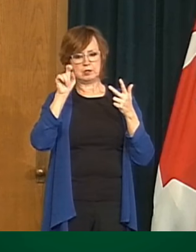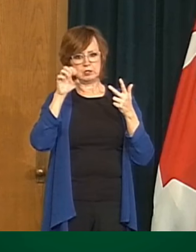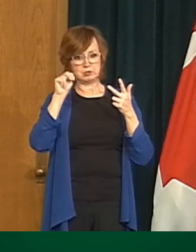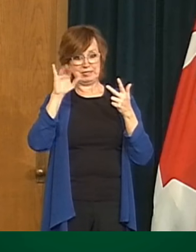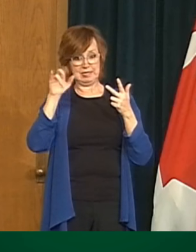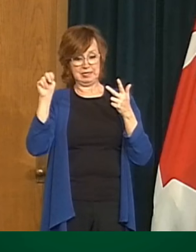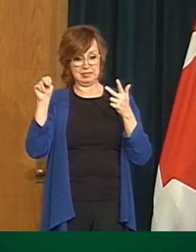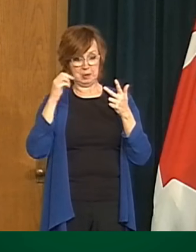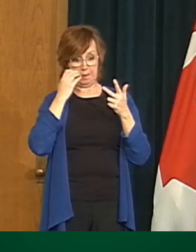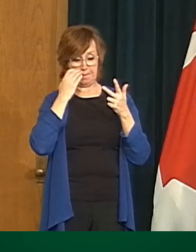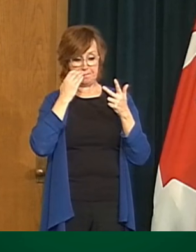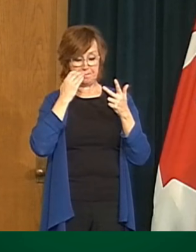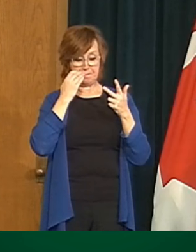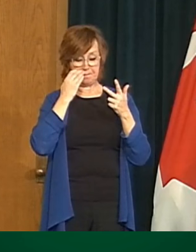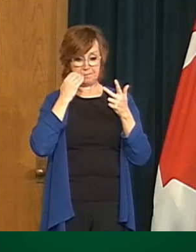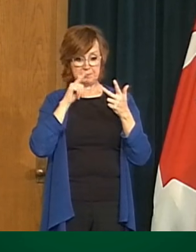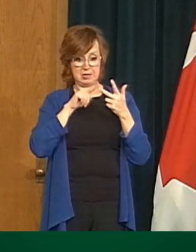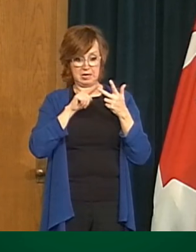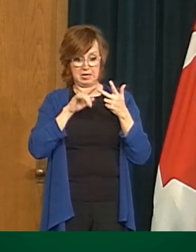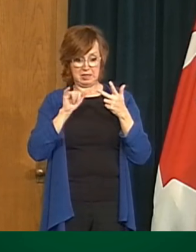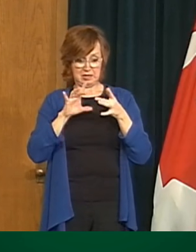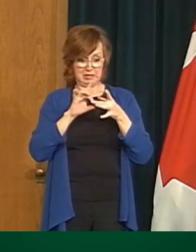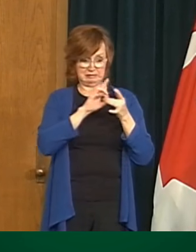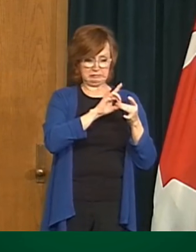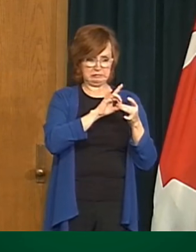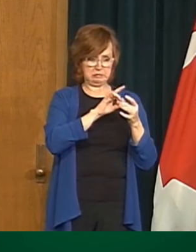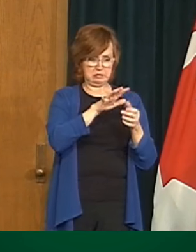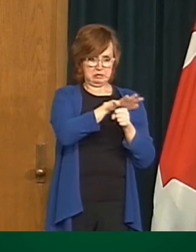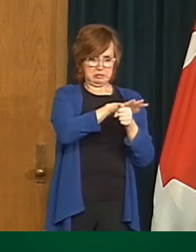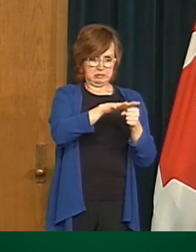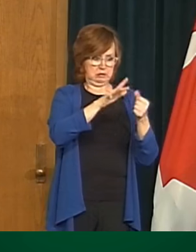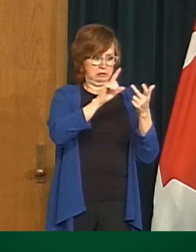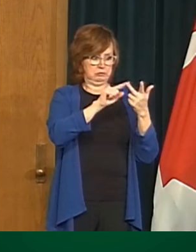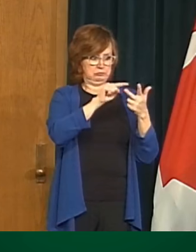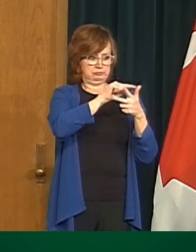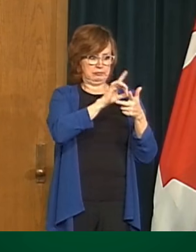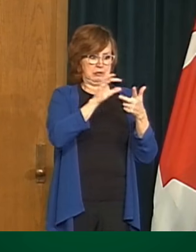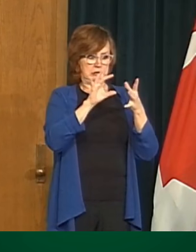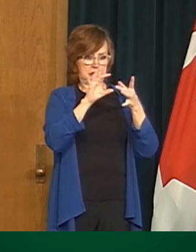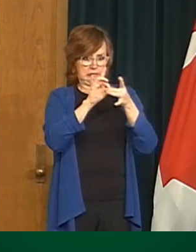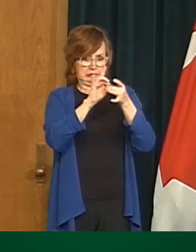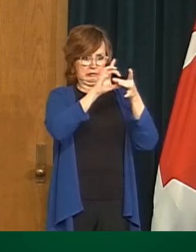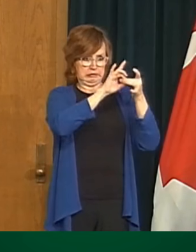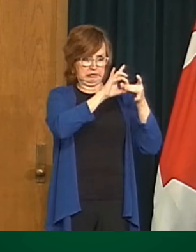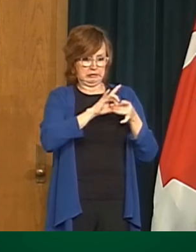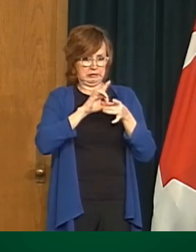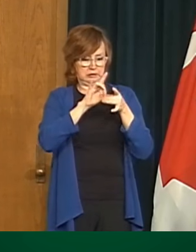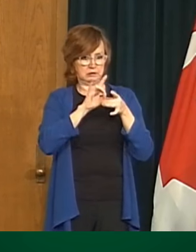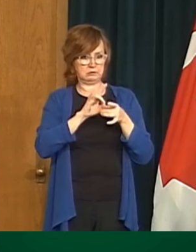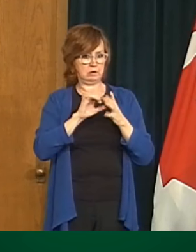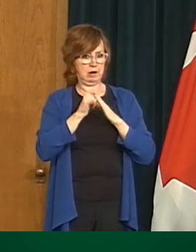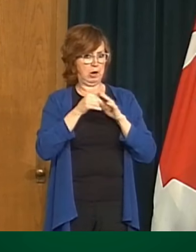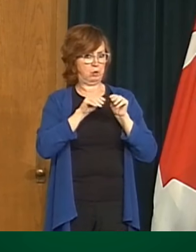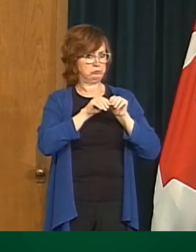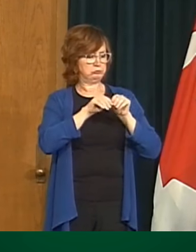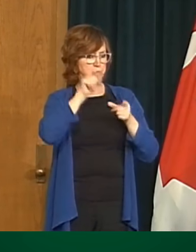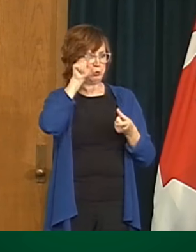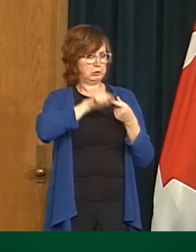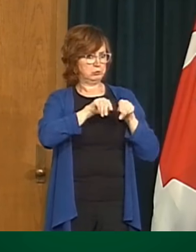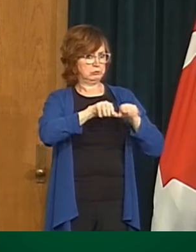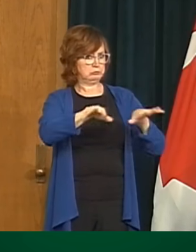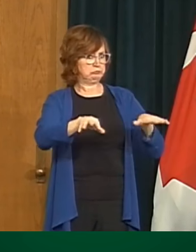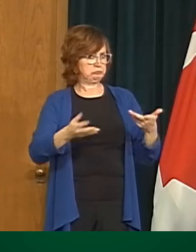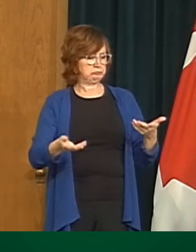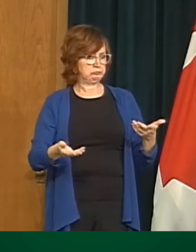and what's being done to keep it in the community besides the checkpoint efforts? The goal is to keep